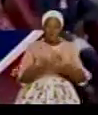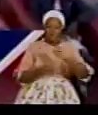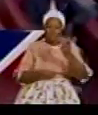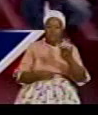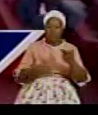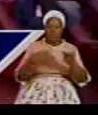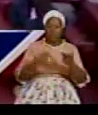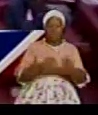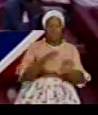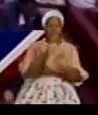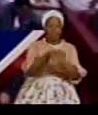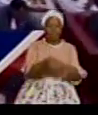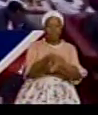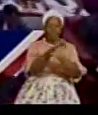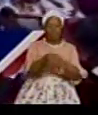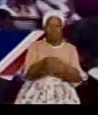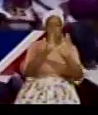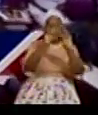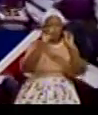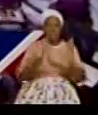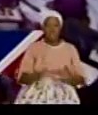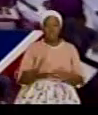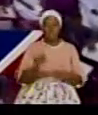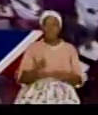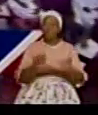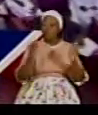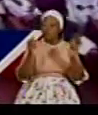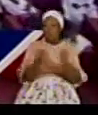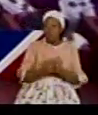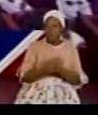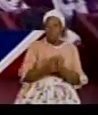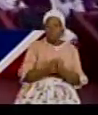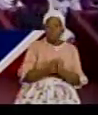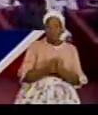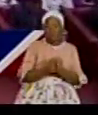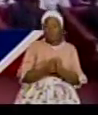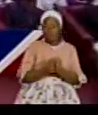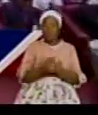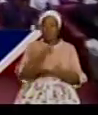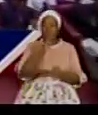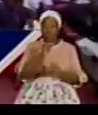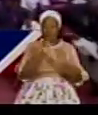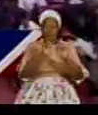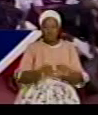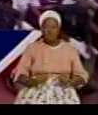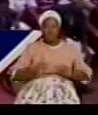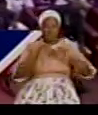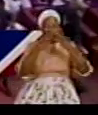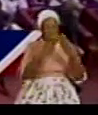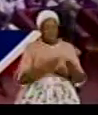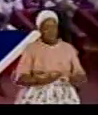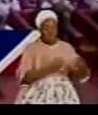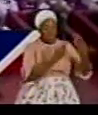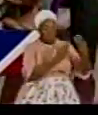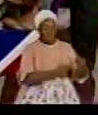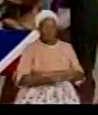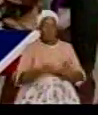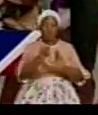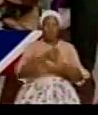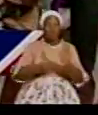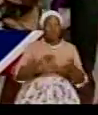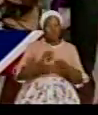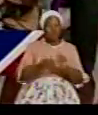callous teachers with no submissive tenderness. Look at number one.